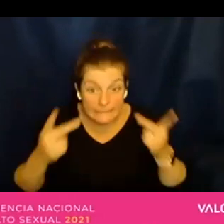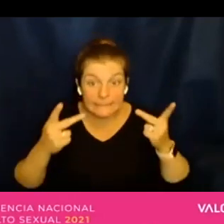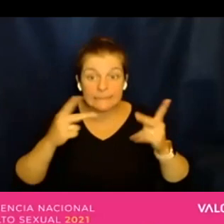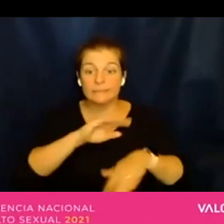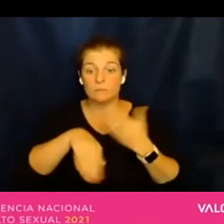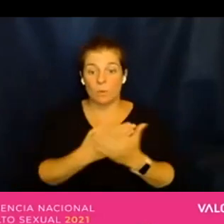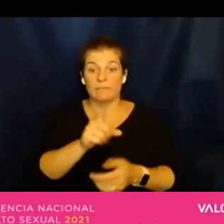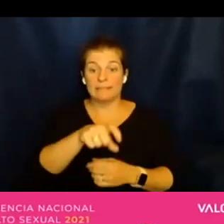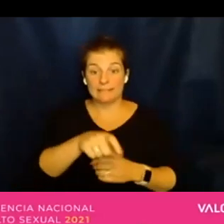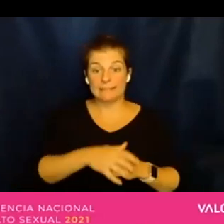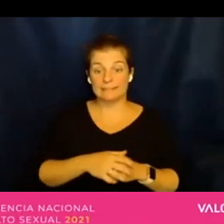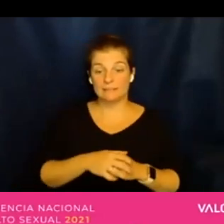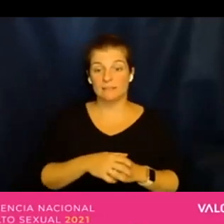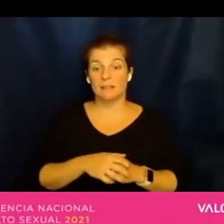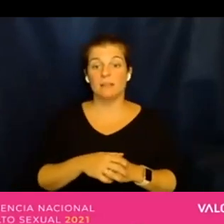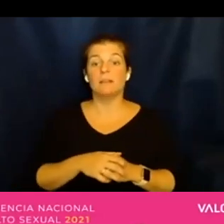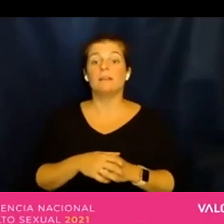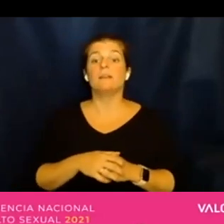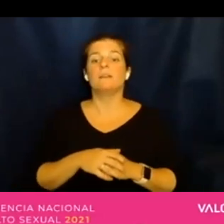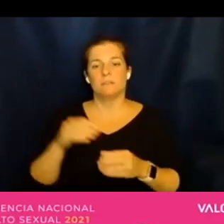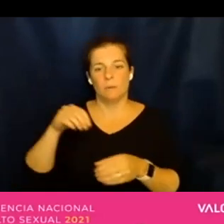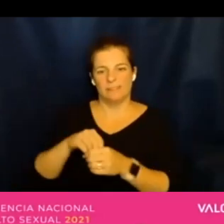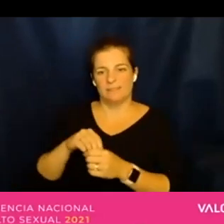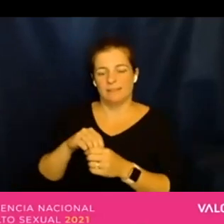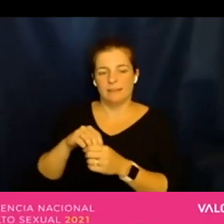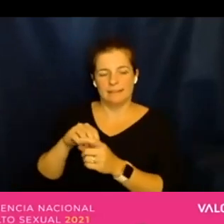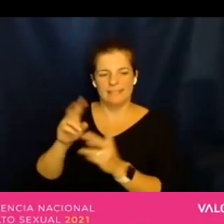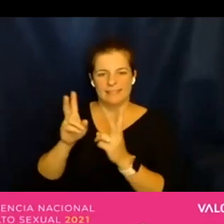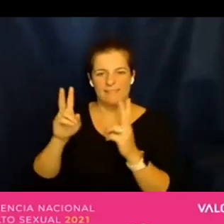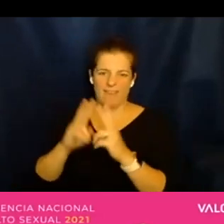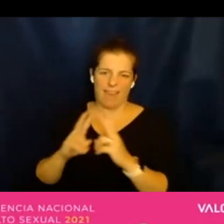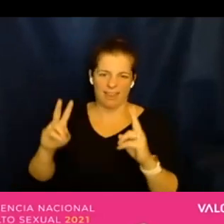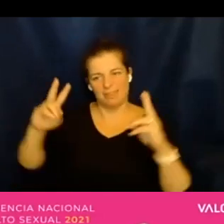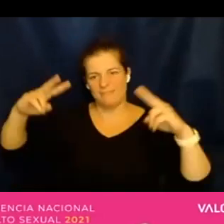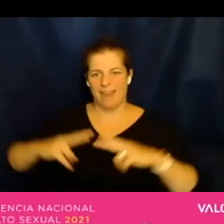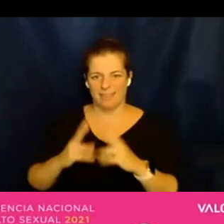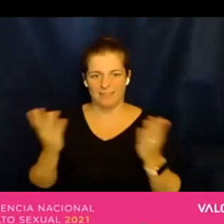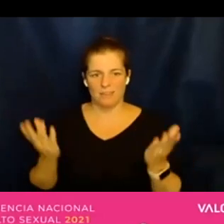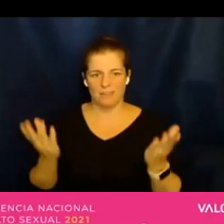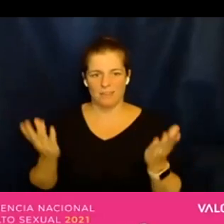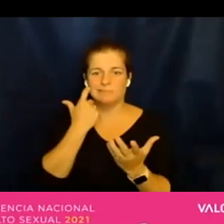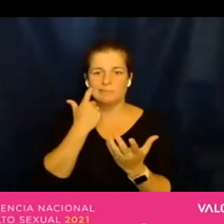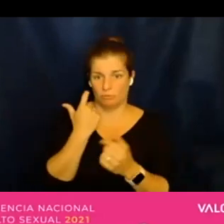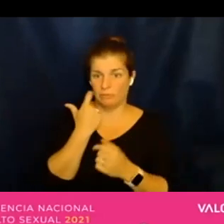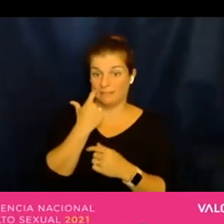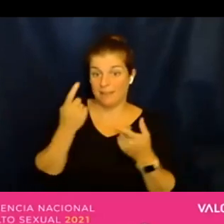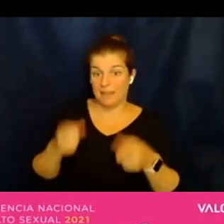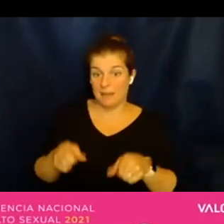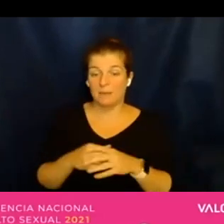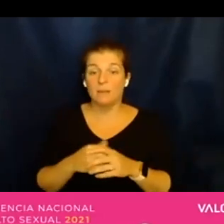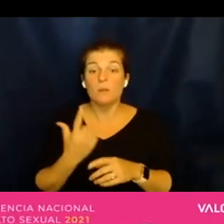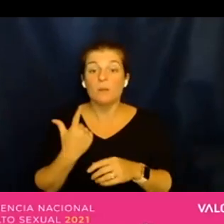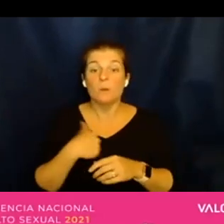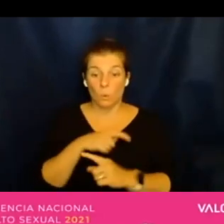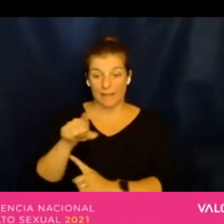So in the Imperial Valley, on a particular location not too long ago, we had the need to